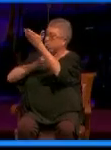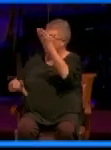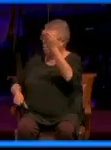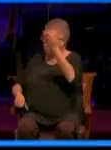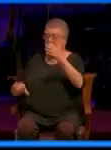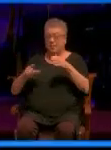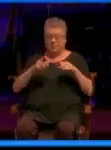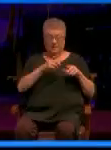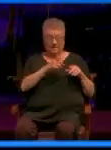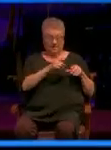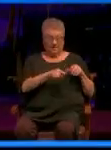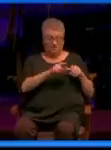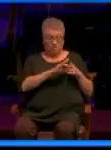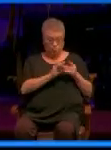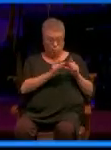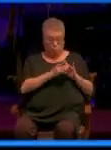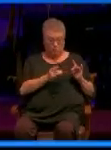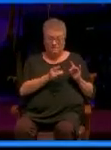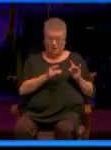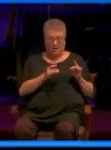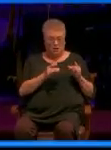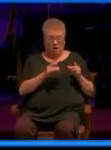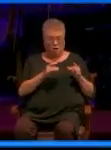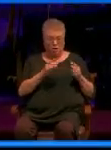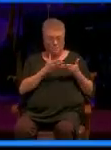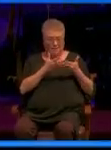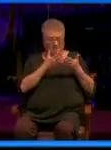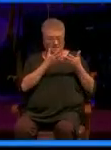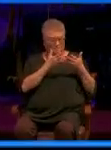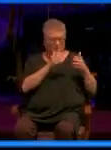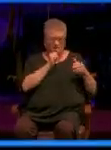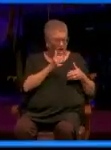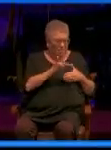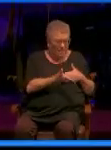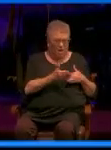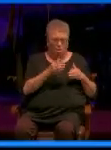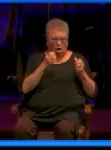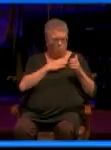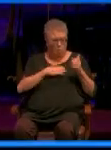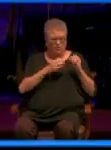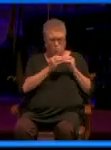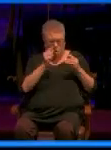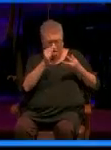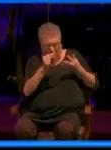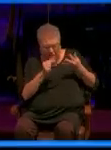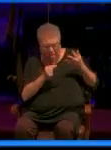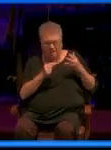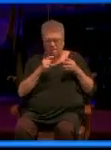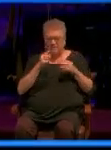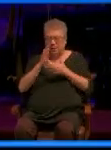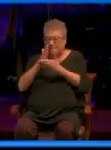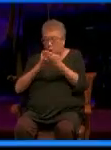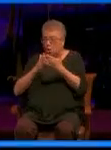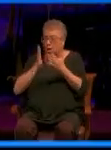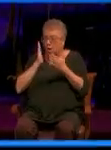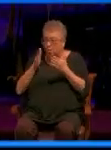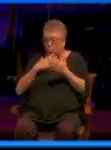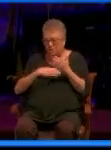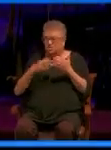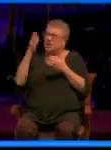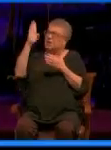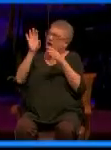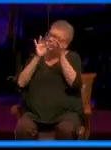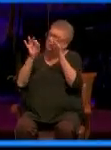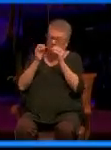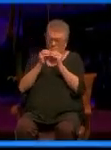story I wish there were more details. There are parts of this story I wish the Lord had explained to us in a more modern